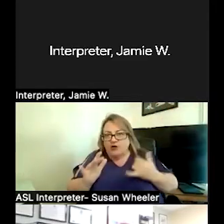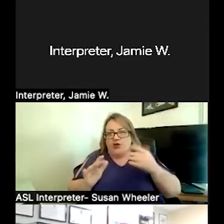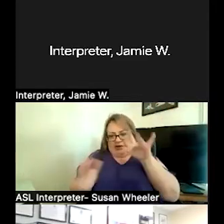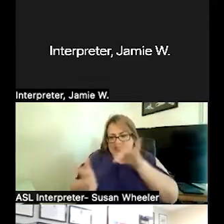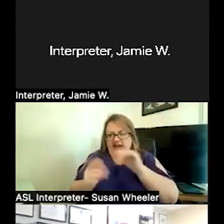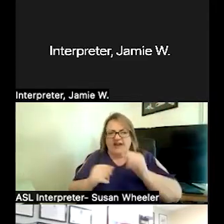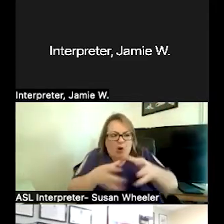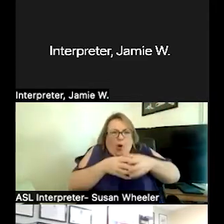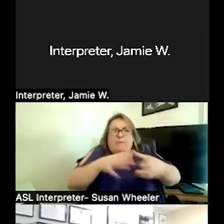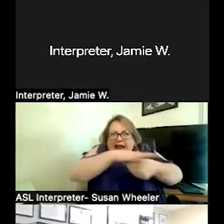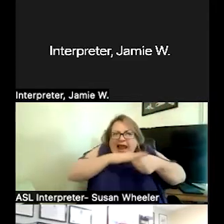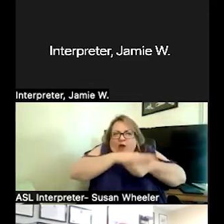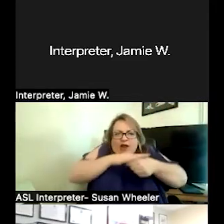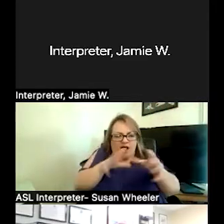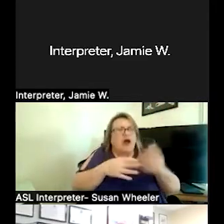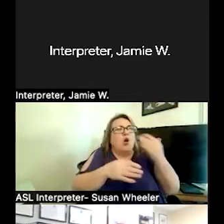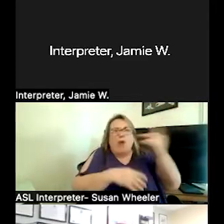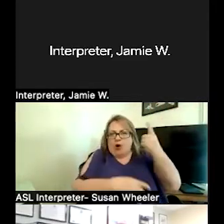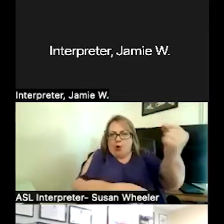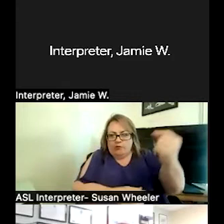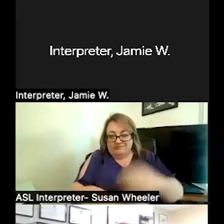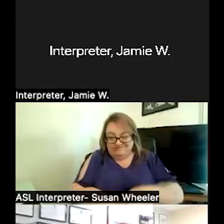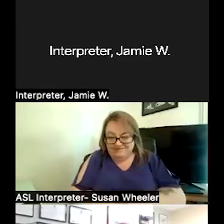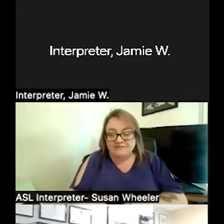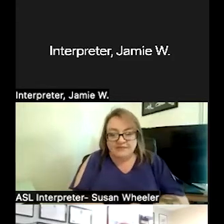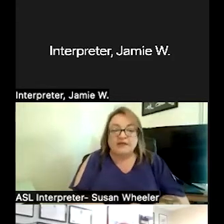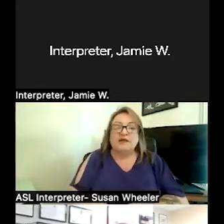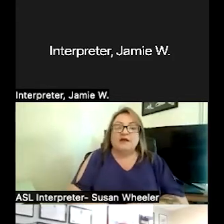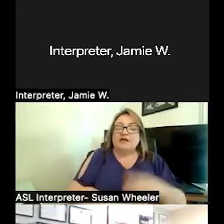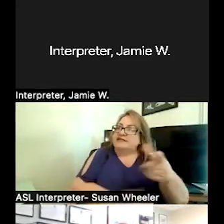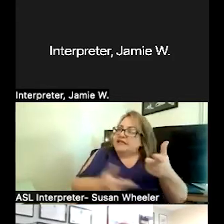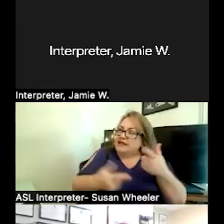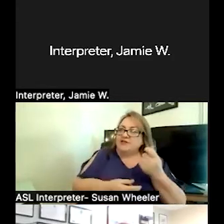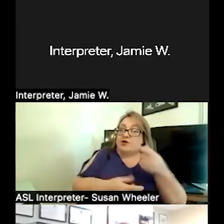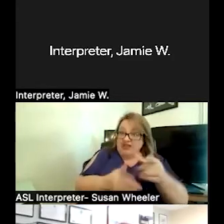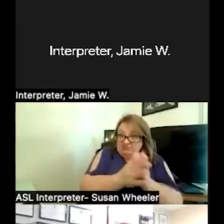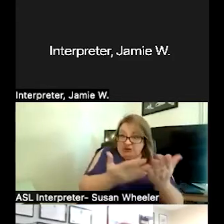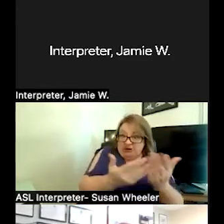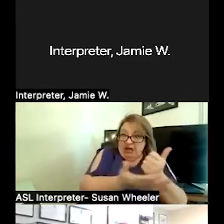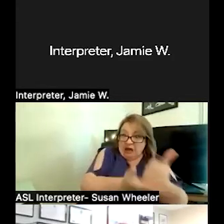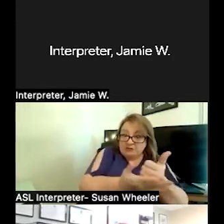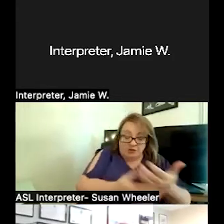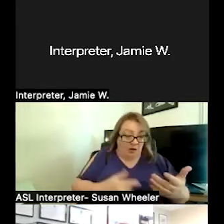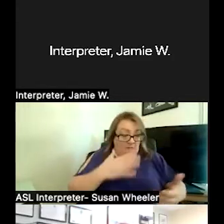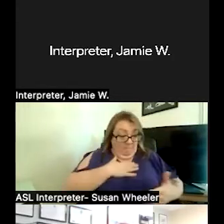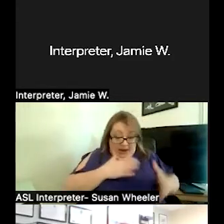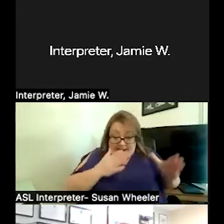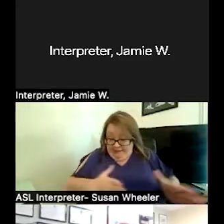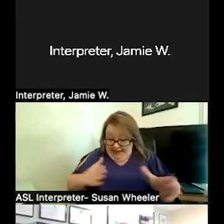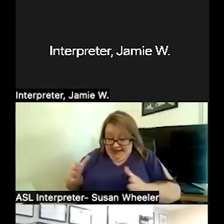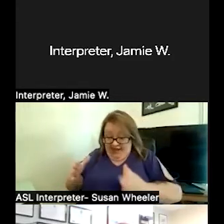using the disaster risk assessment tool. And also this allows you to incorporate your planning into your